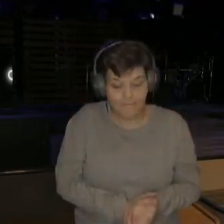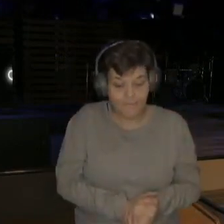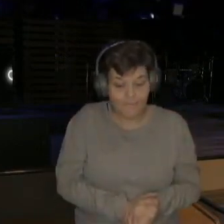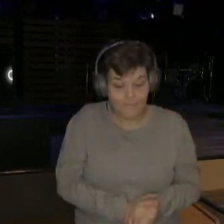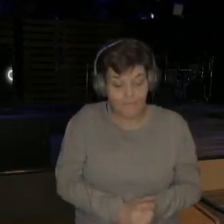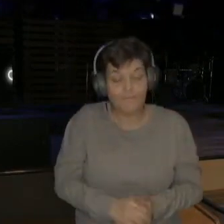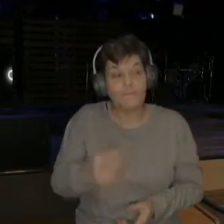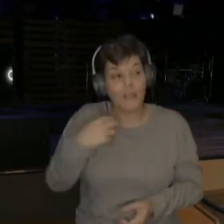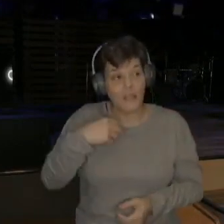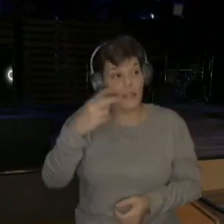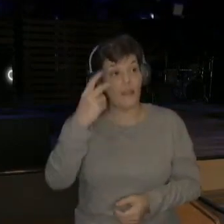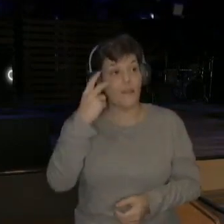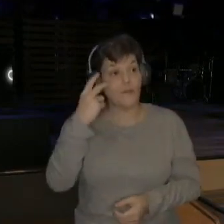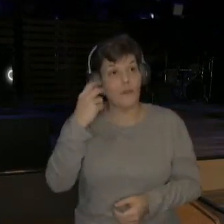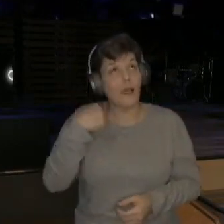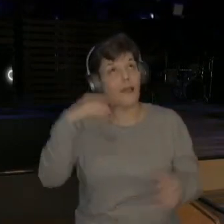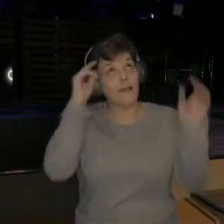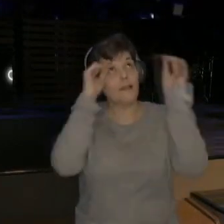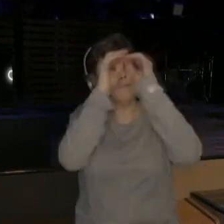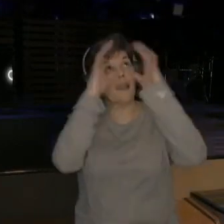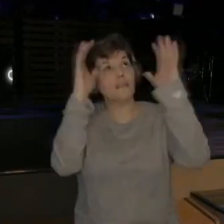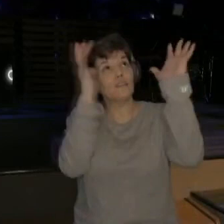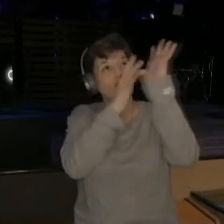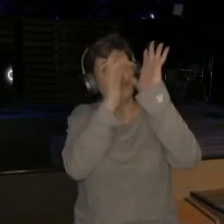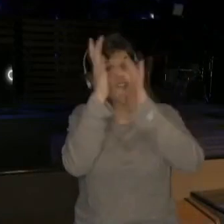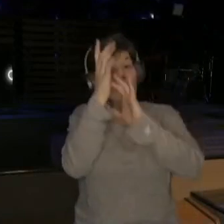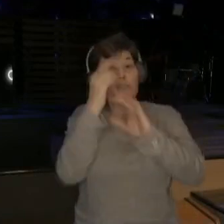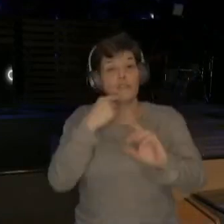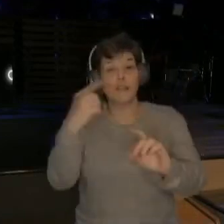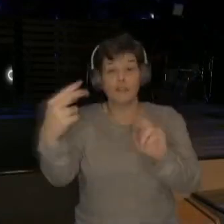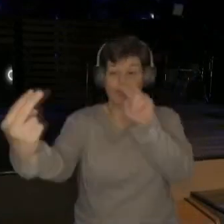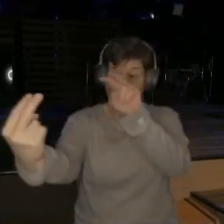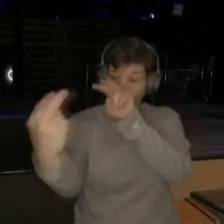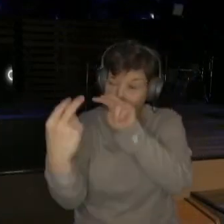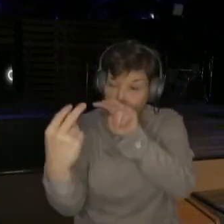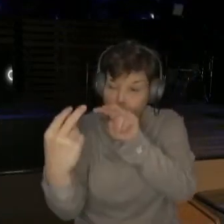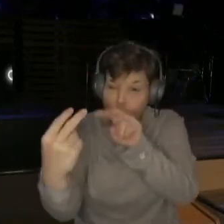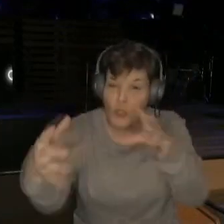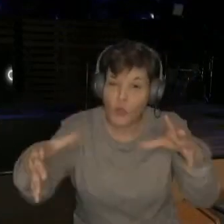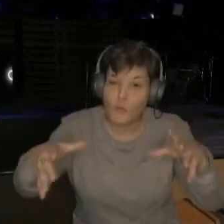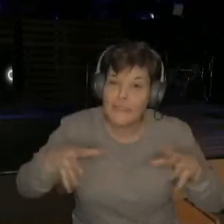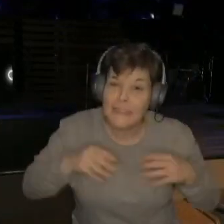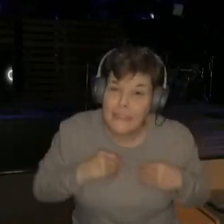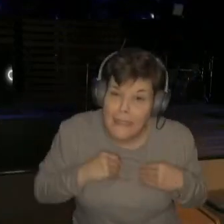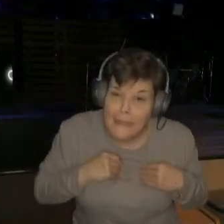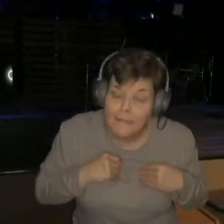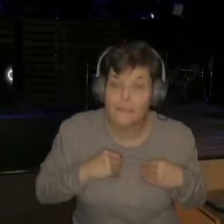eyes and saying, receive this, receive it.